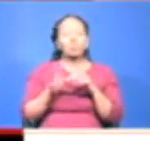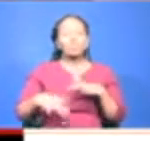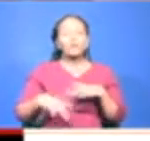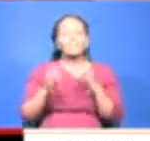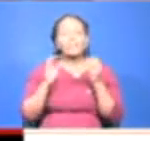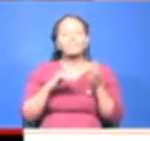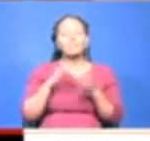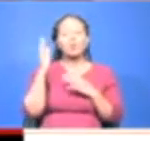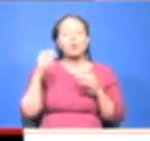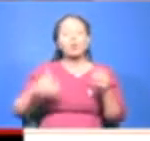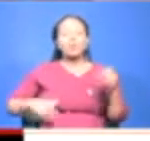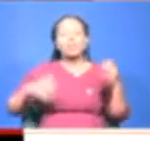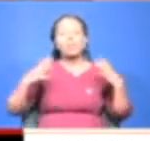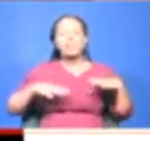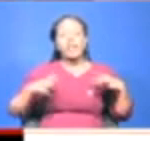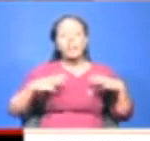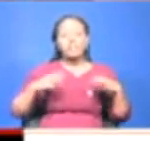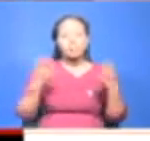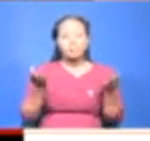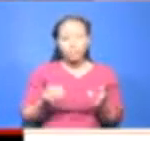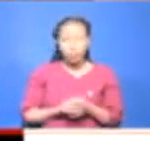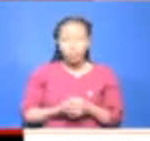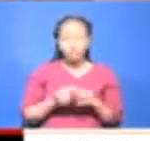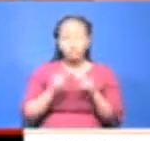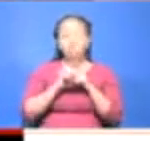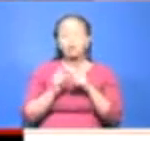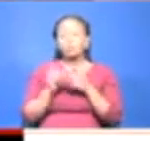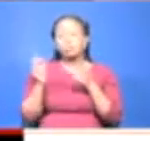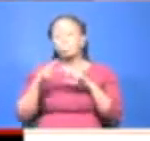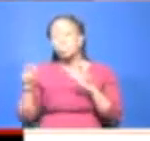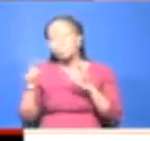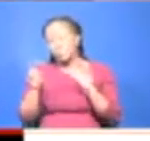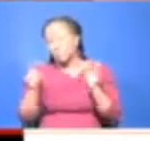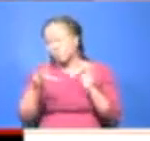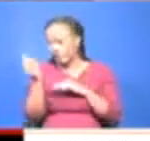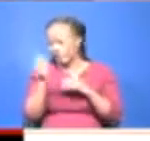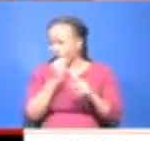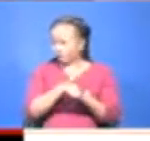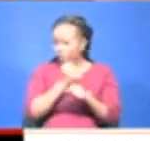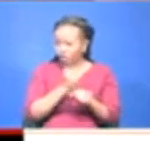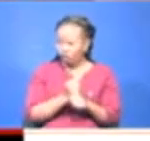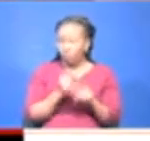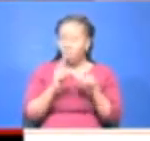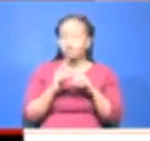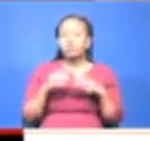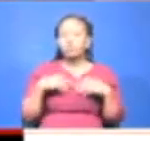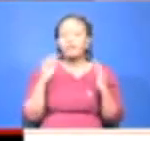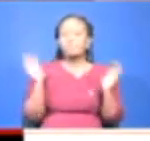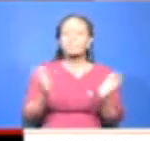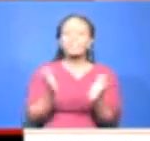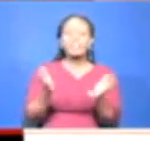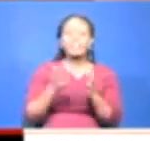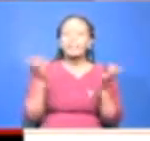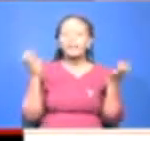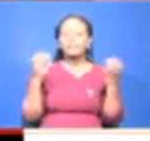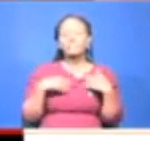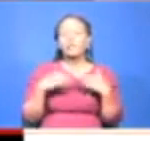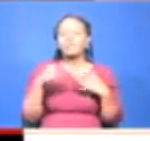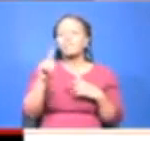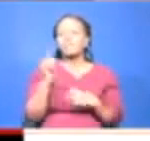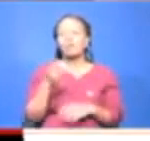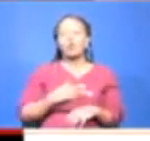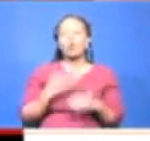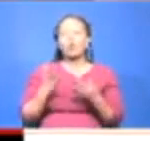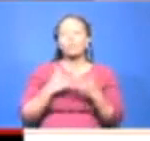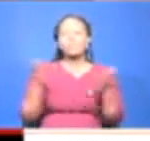entrepreneurial, mm-hmm. rather than go look for salaried jobs, you know, have the courage to branch out, do your own thing, and be able